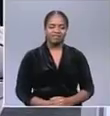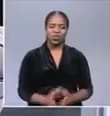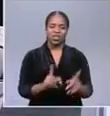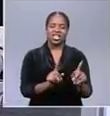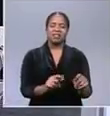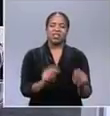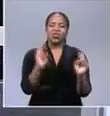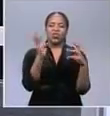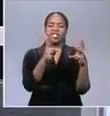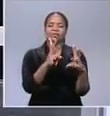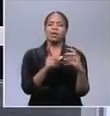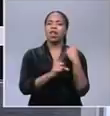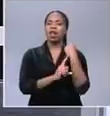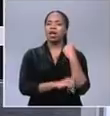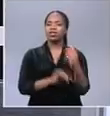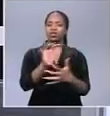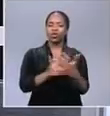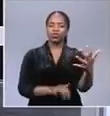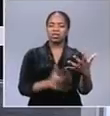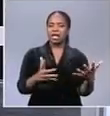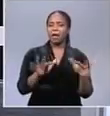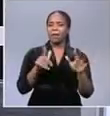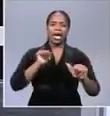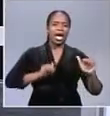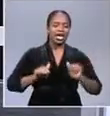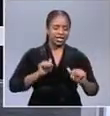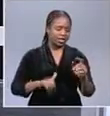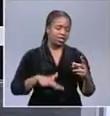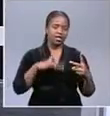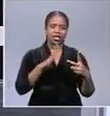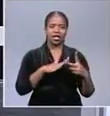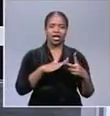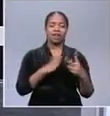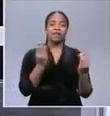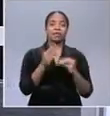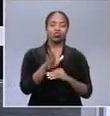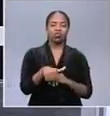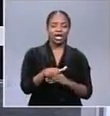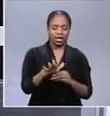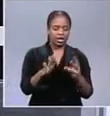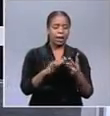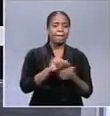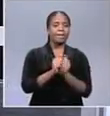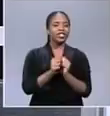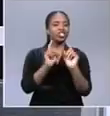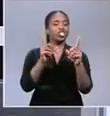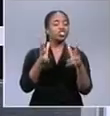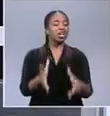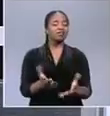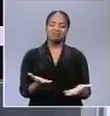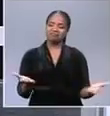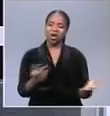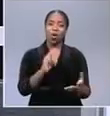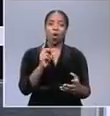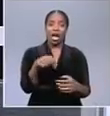Cape Town. And finally, what do a songstress, an actor, a legendary cricketer and a maths teacher have in common? Well, they're all